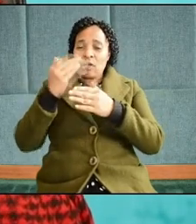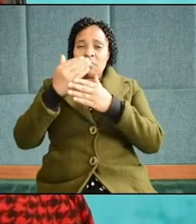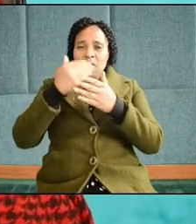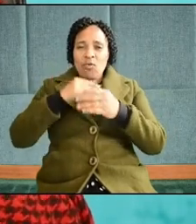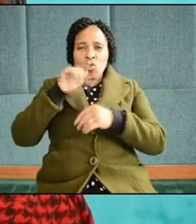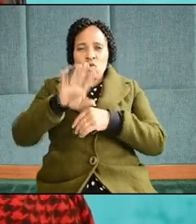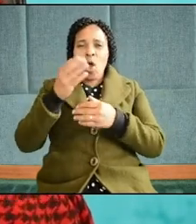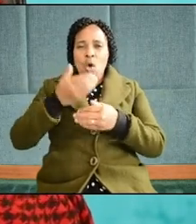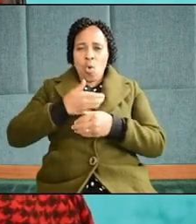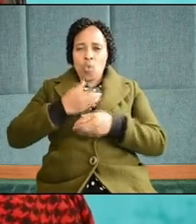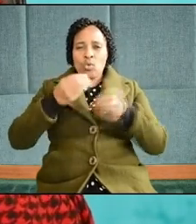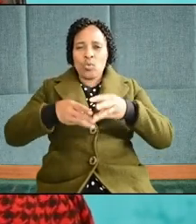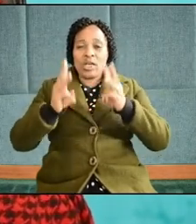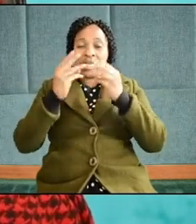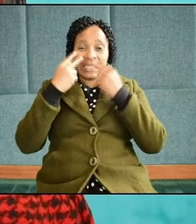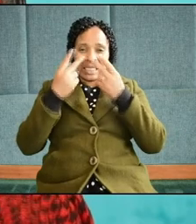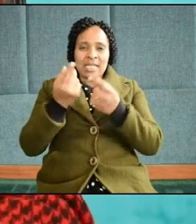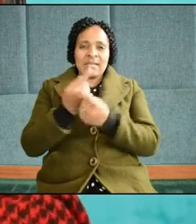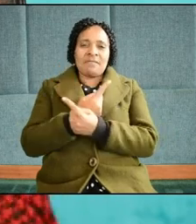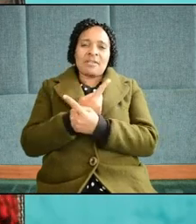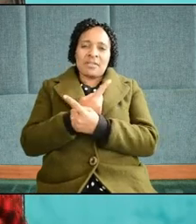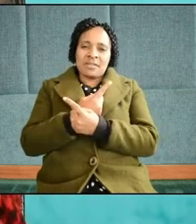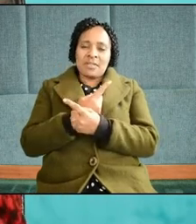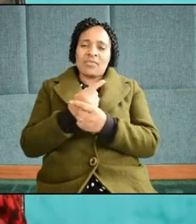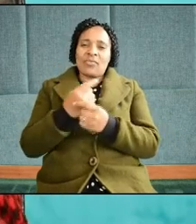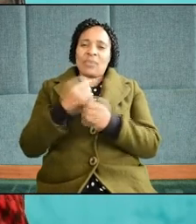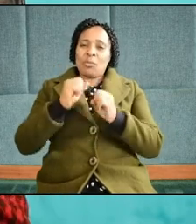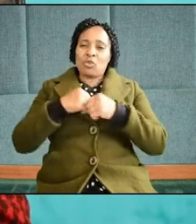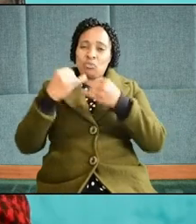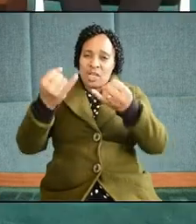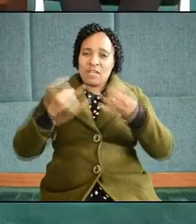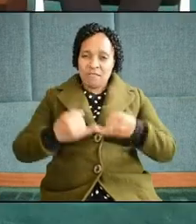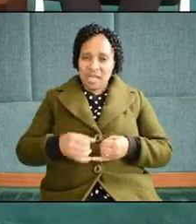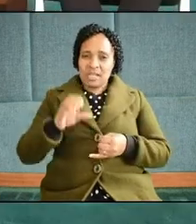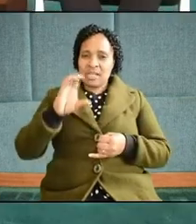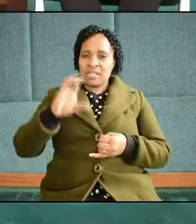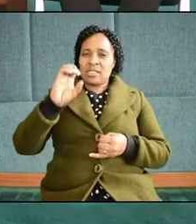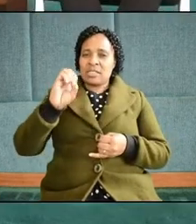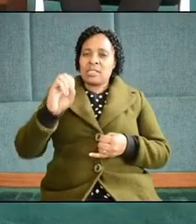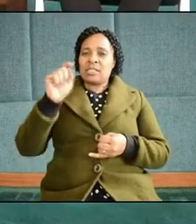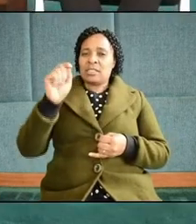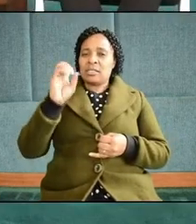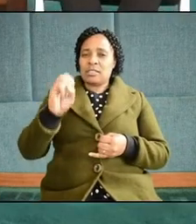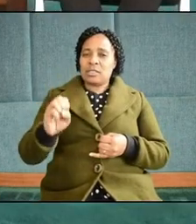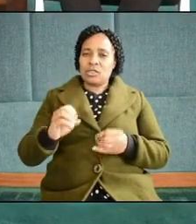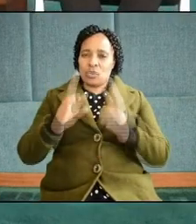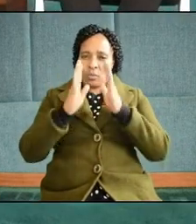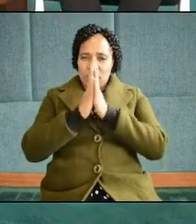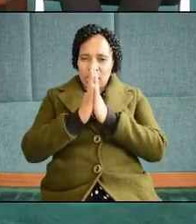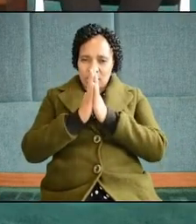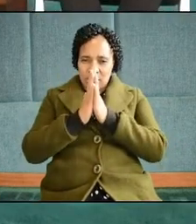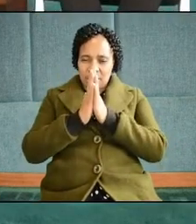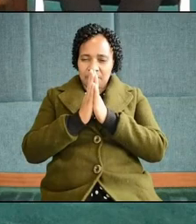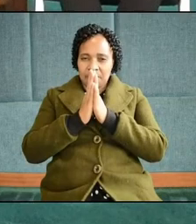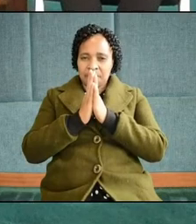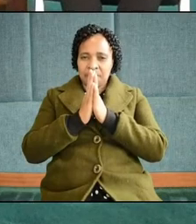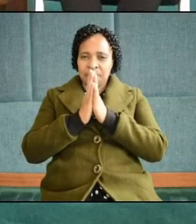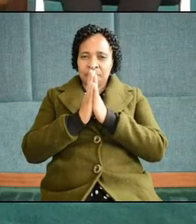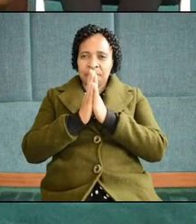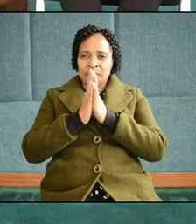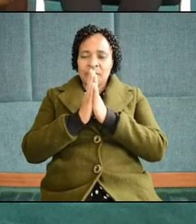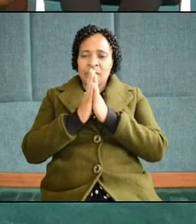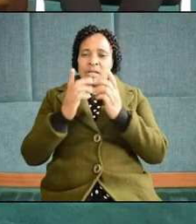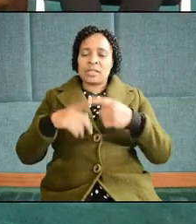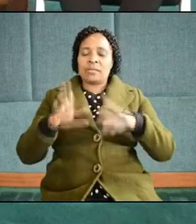your own way, and you will see a difference. So I'd like to invite Sid to close for us with prayer. Let's